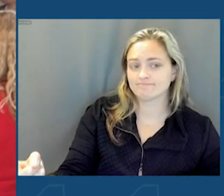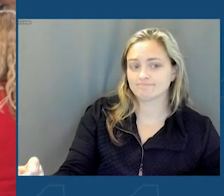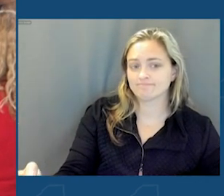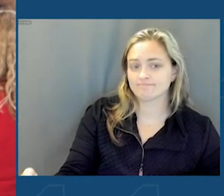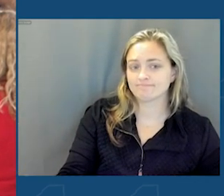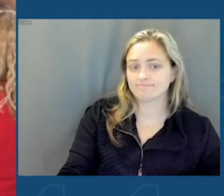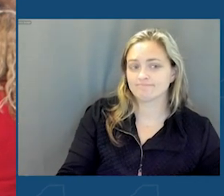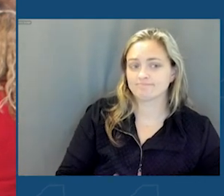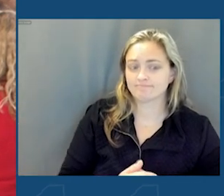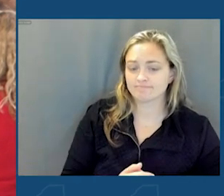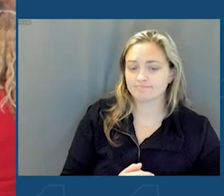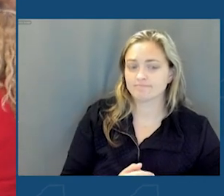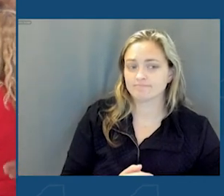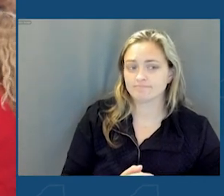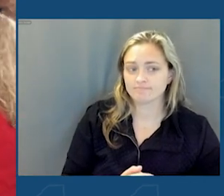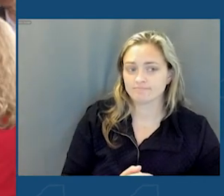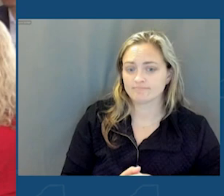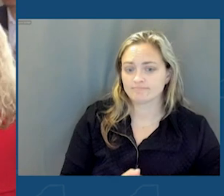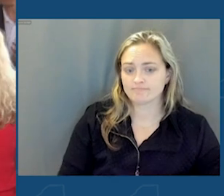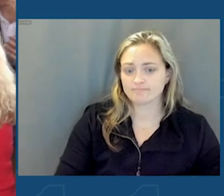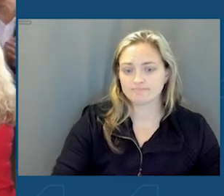see.